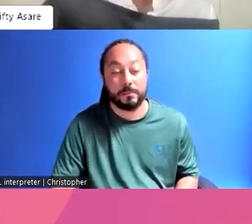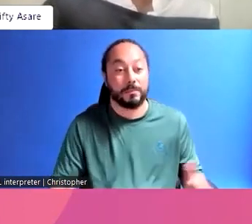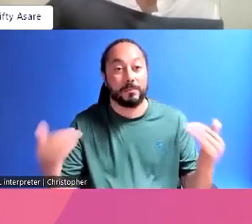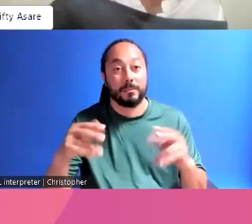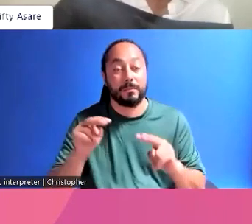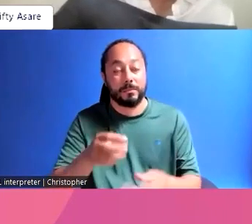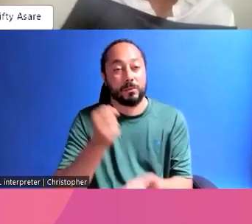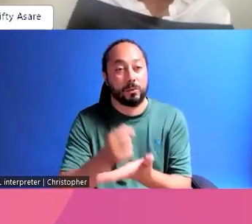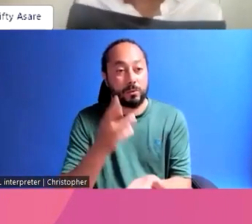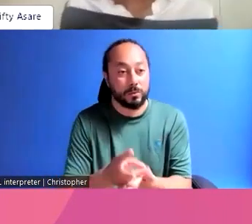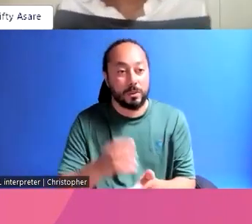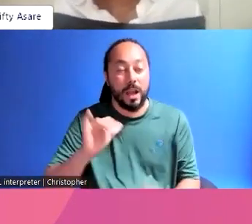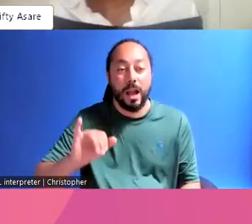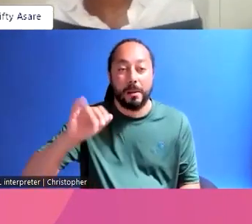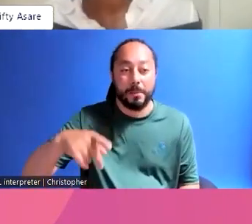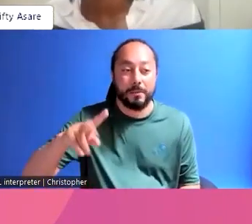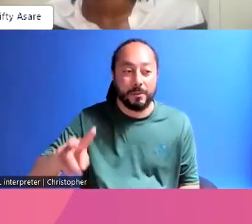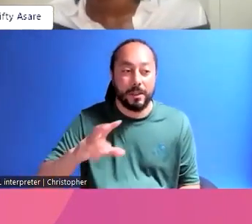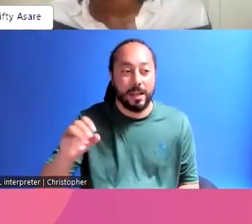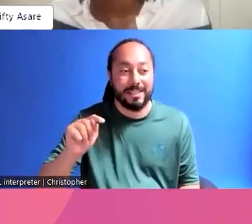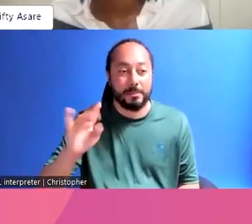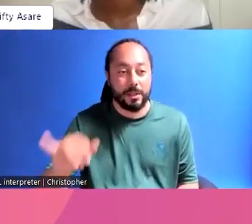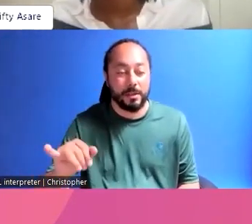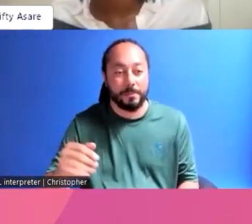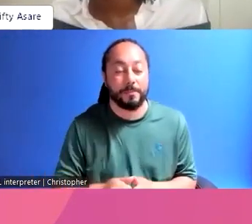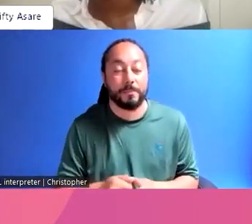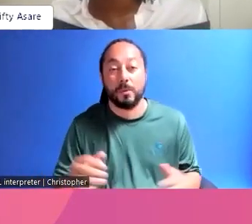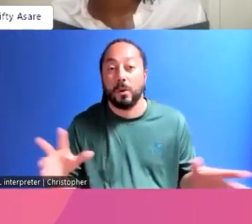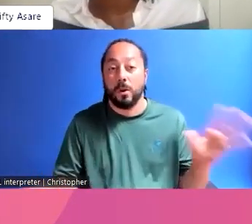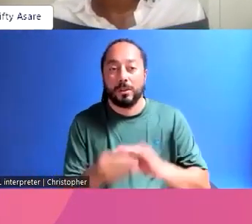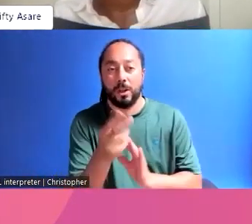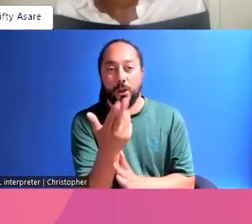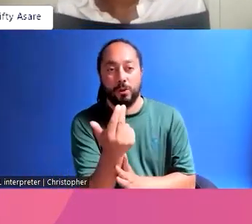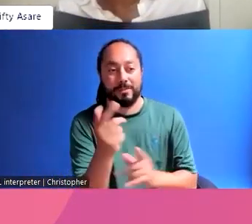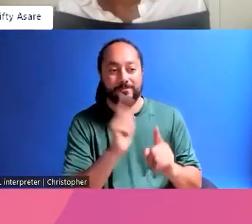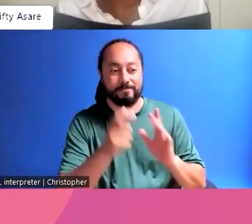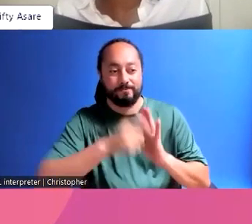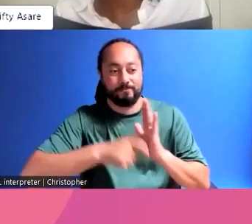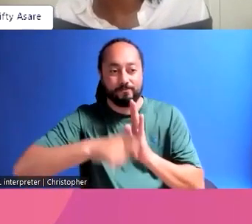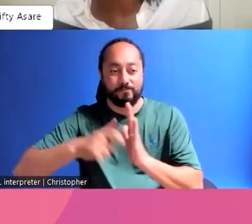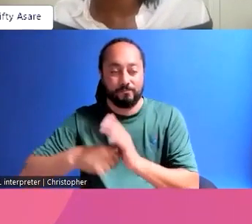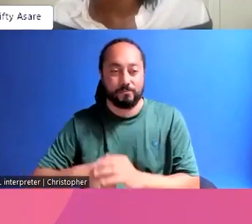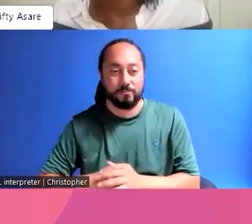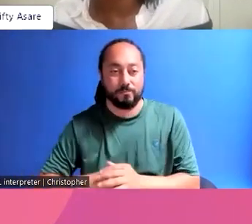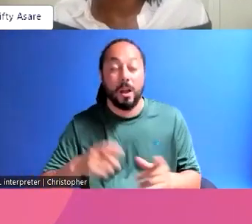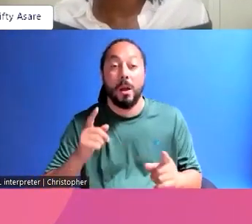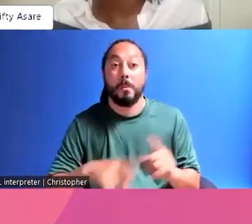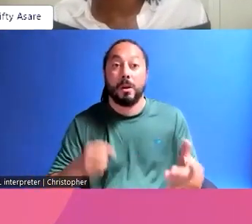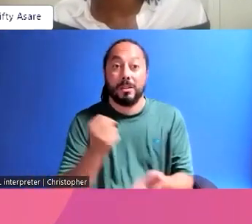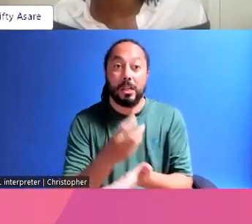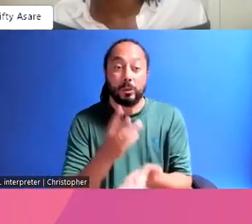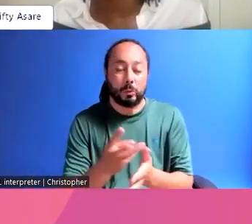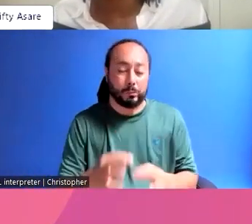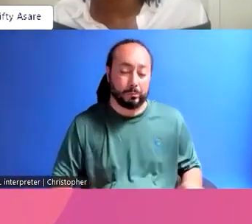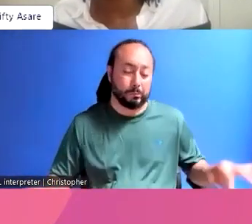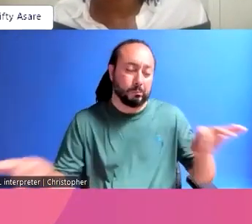and TBI. This was 13 works. And in this case, essentially, social work plays a vital role in